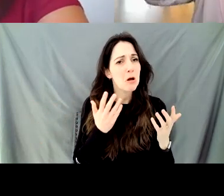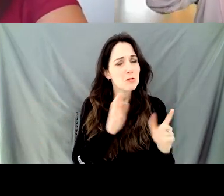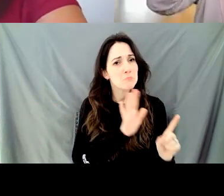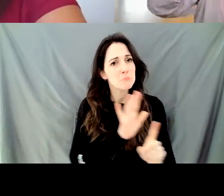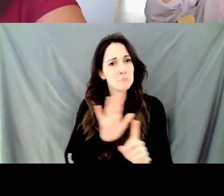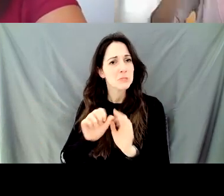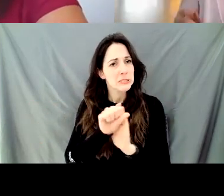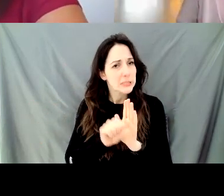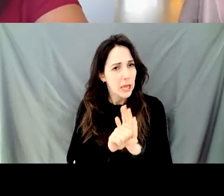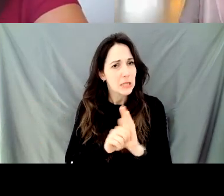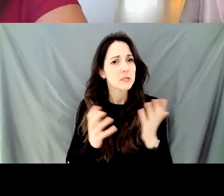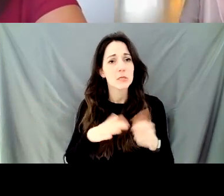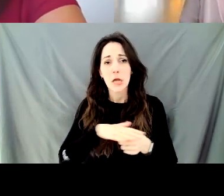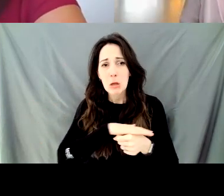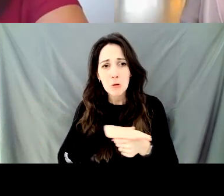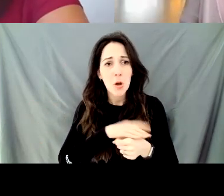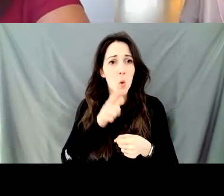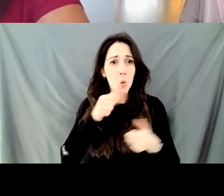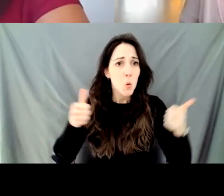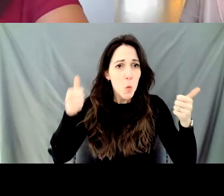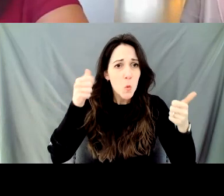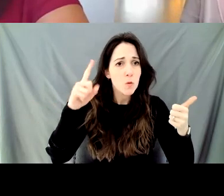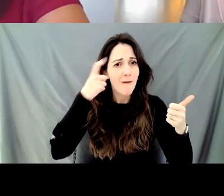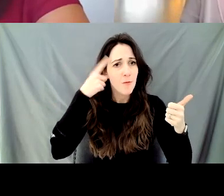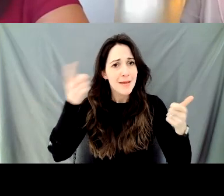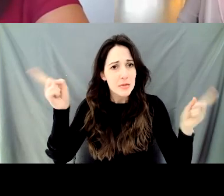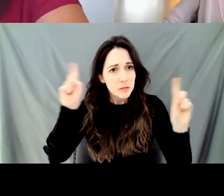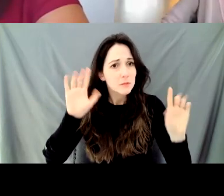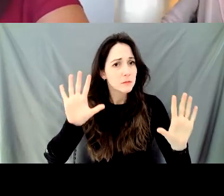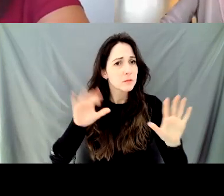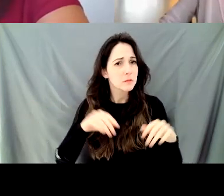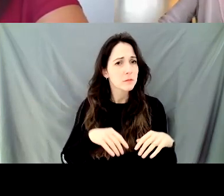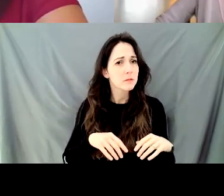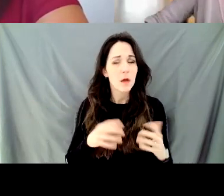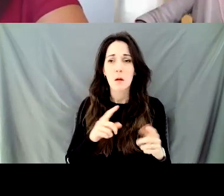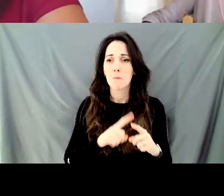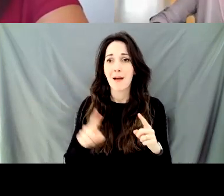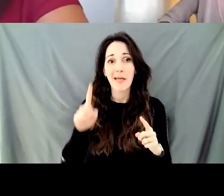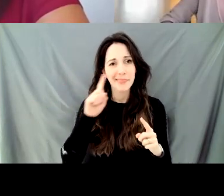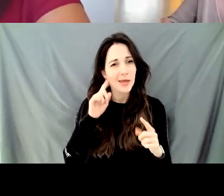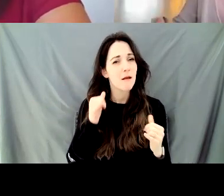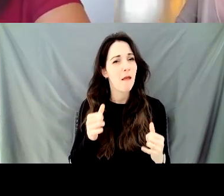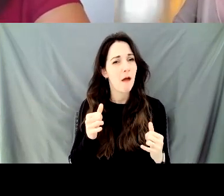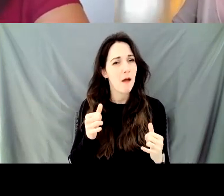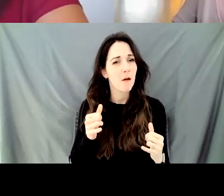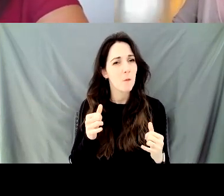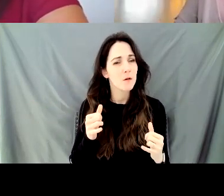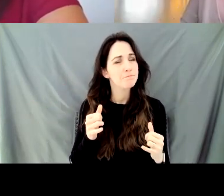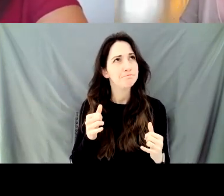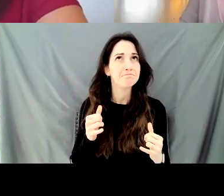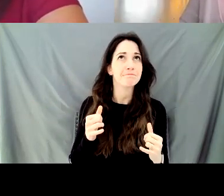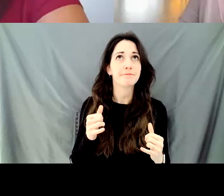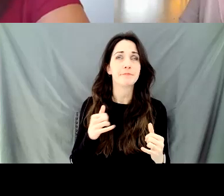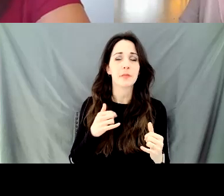in or who your policymakers are. So while I think we're heading in